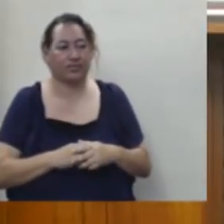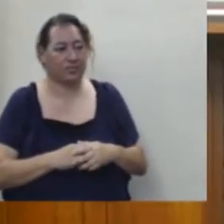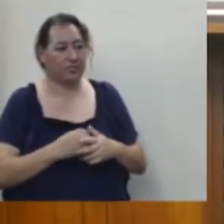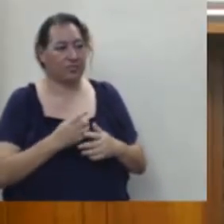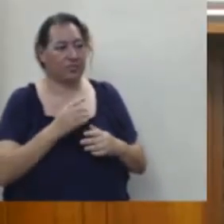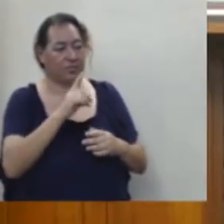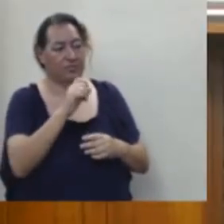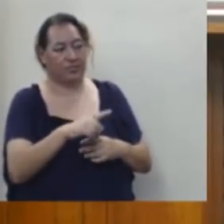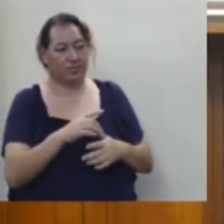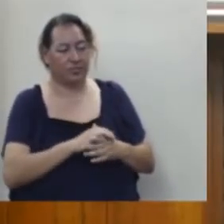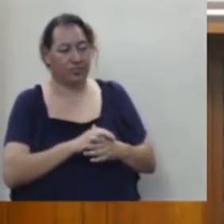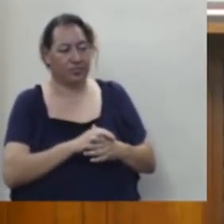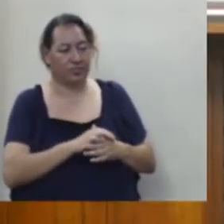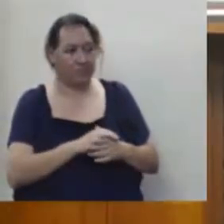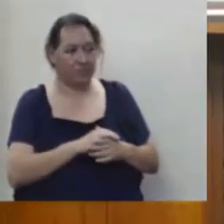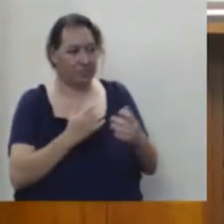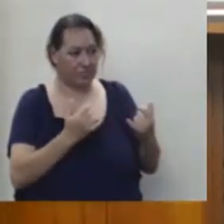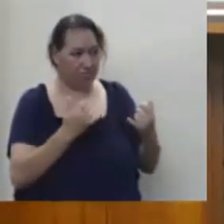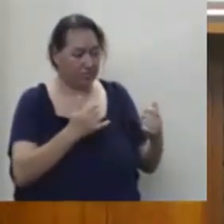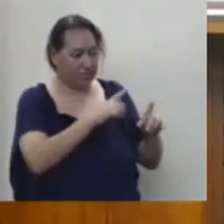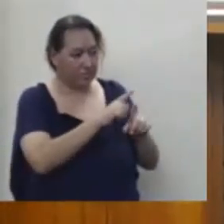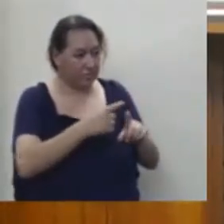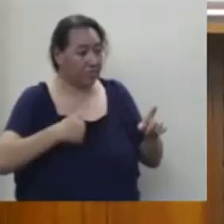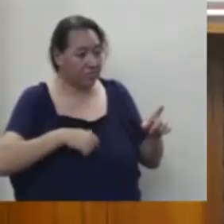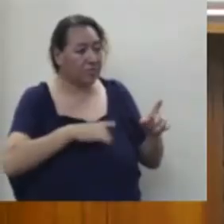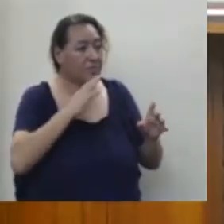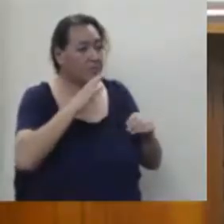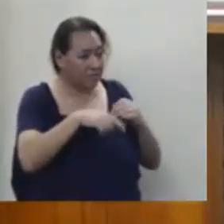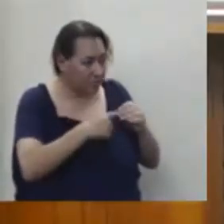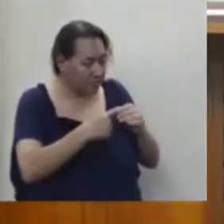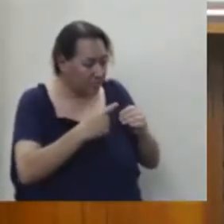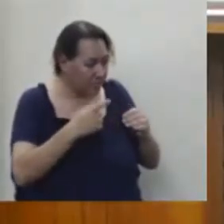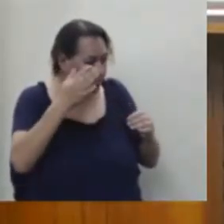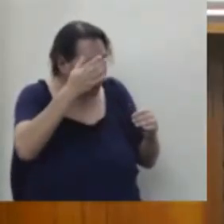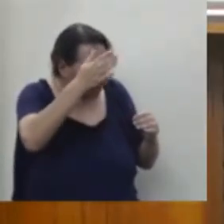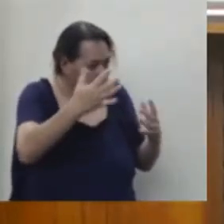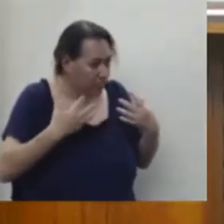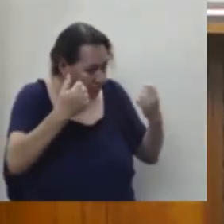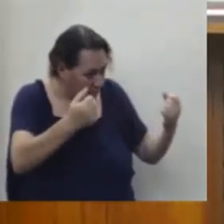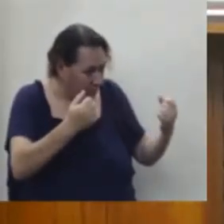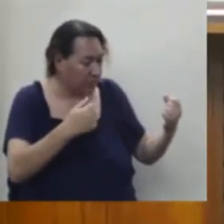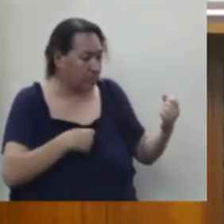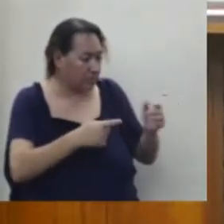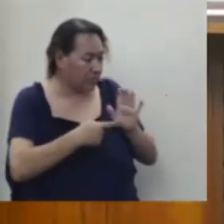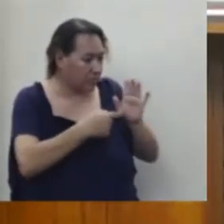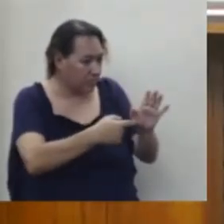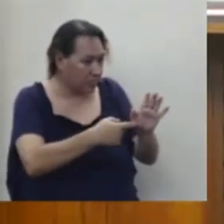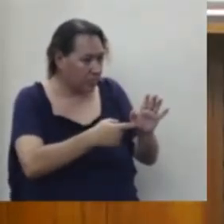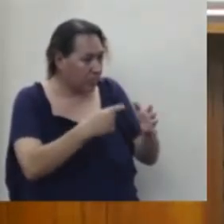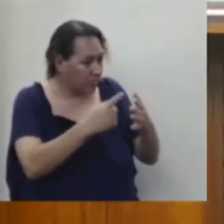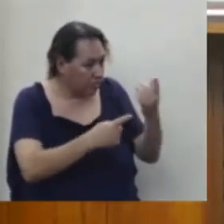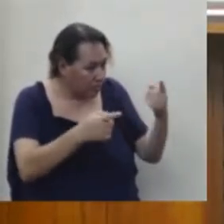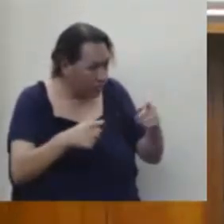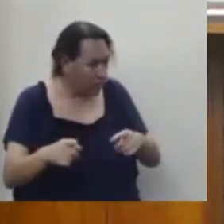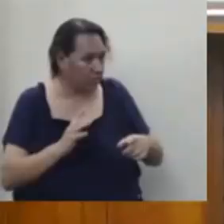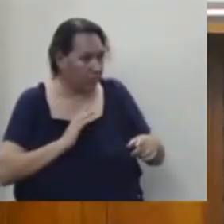we talk about future recovery, and as you've indicated, what's happening to our Asian neighbors, we don't